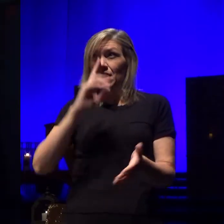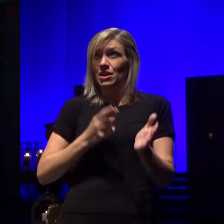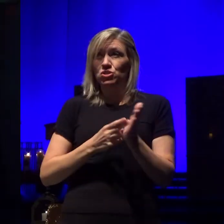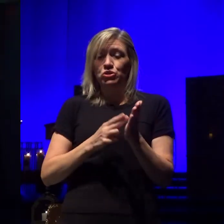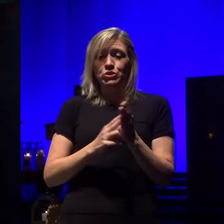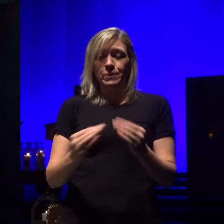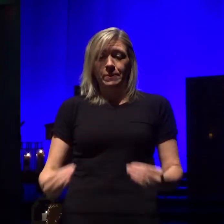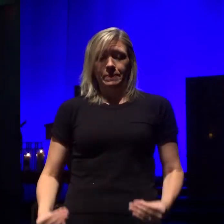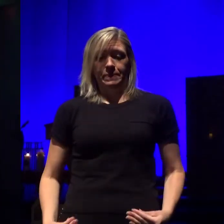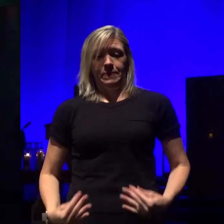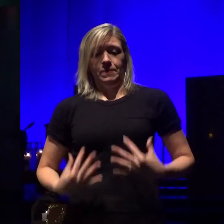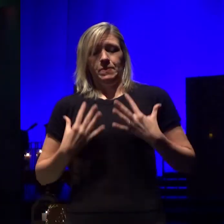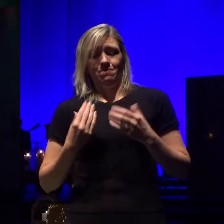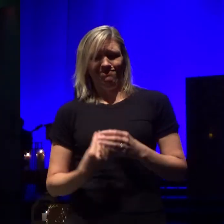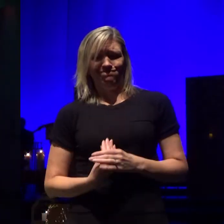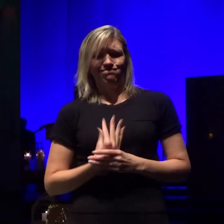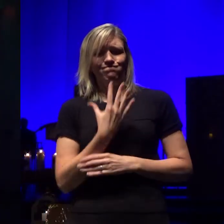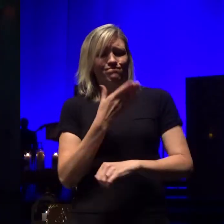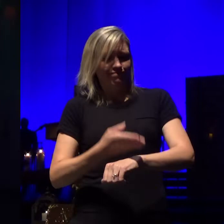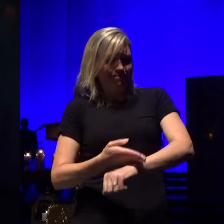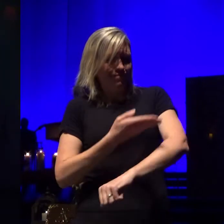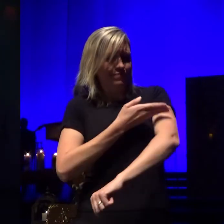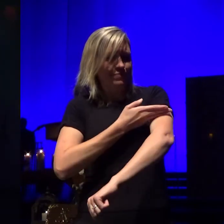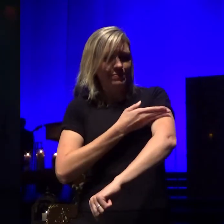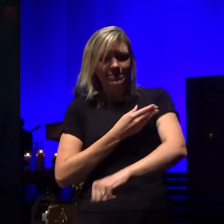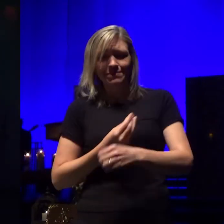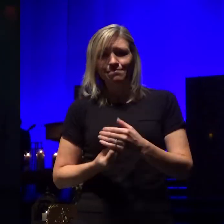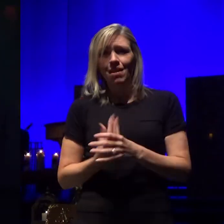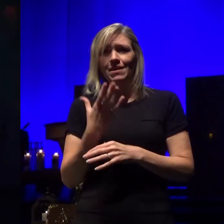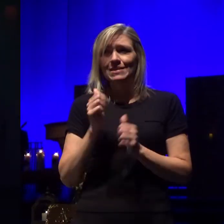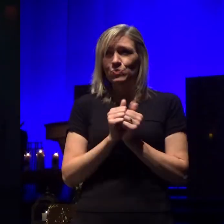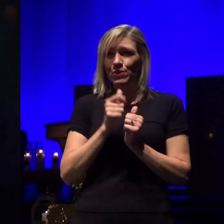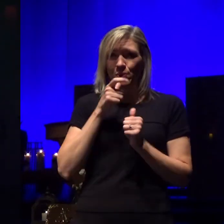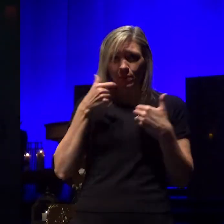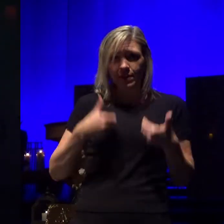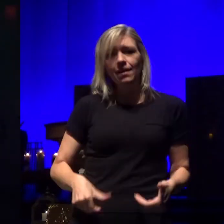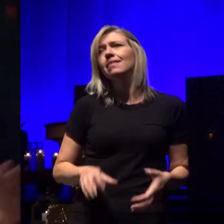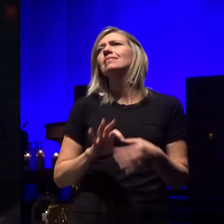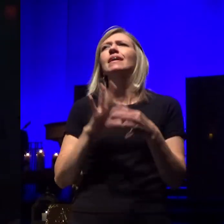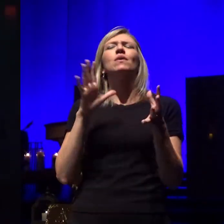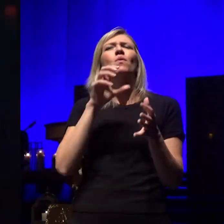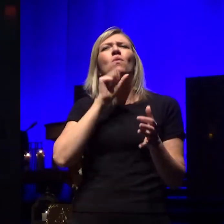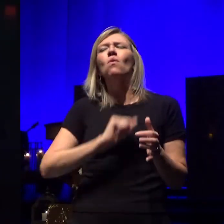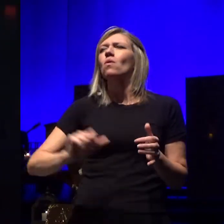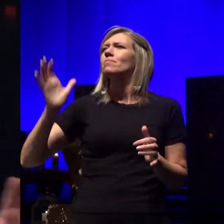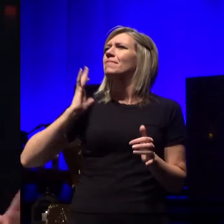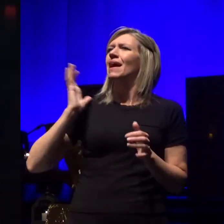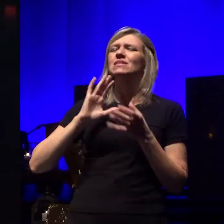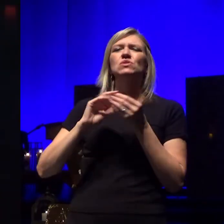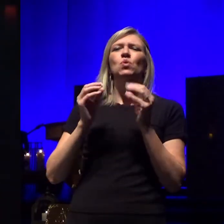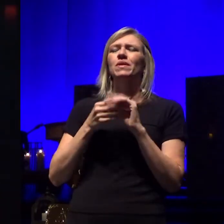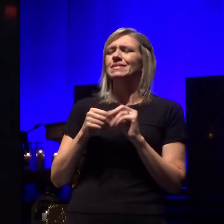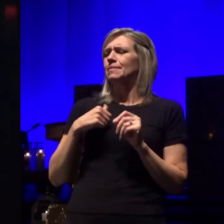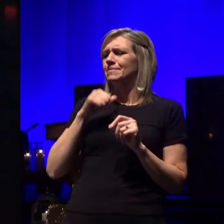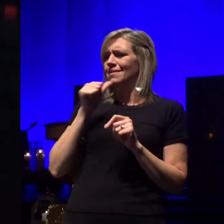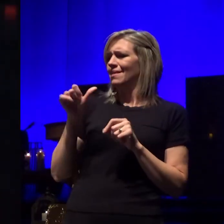our being so that we may flower and blossom in accordance with who we are, letting go of all the past stories of who we are